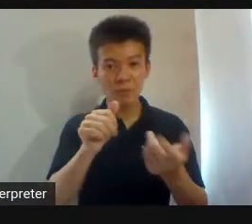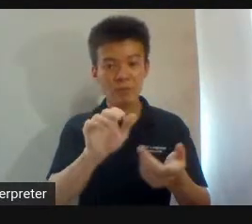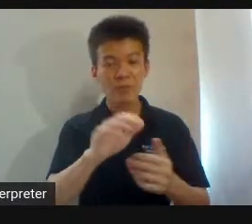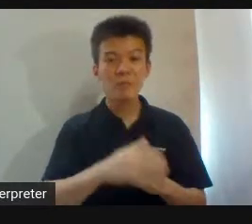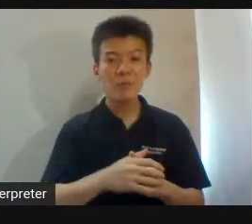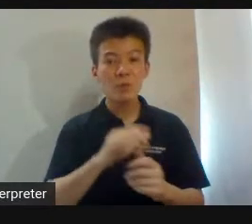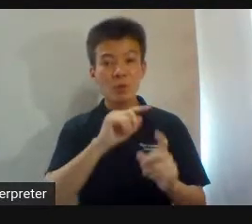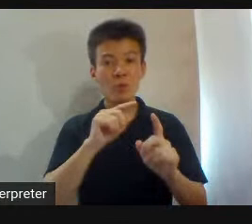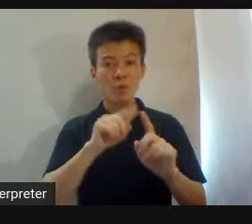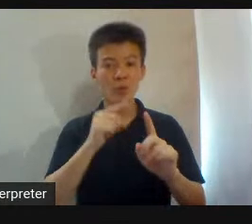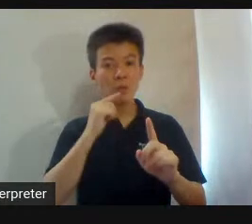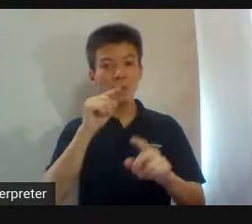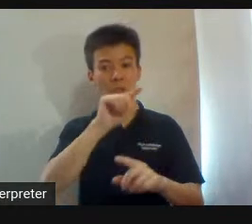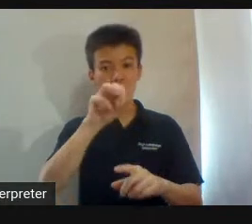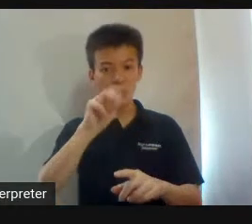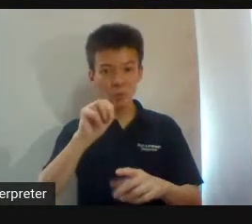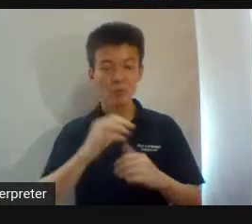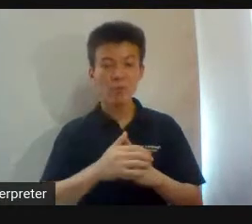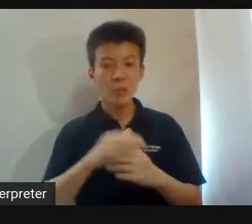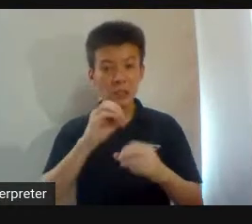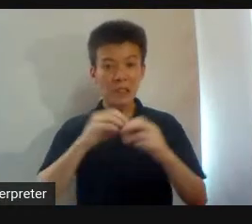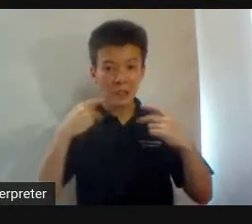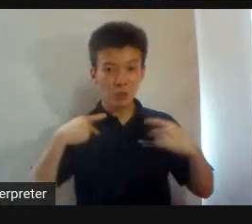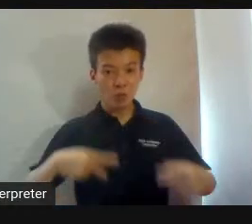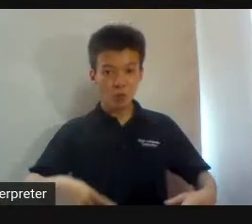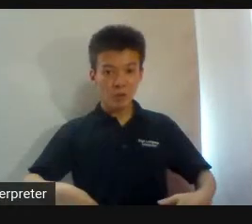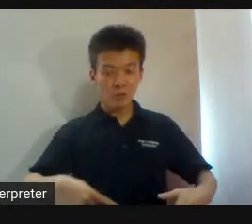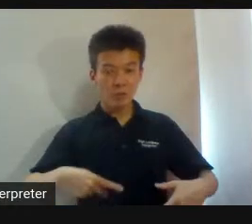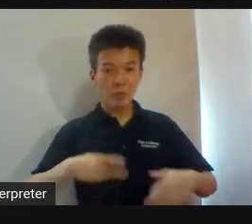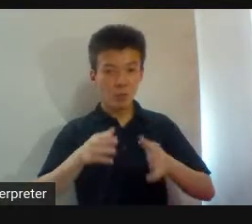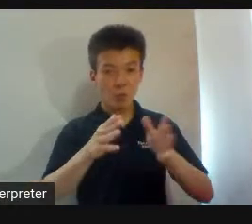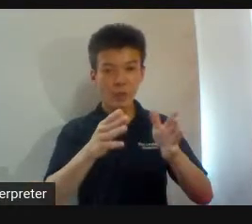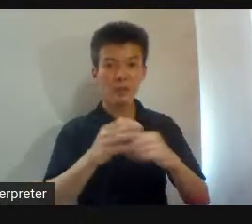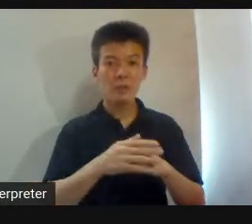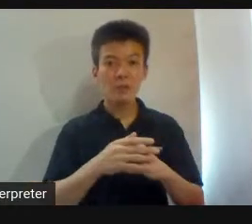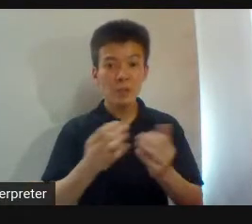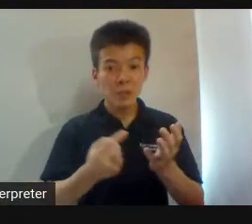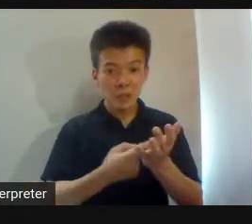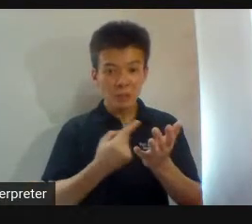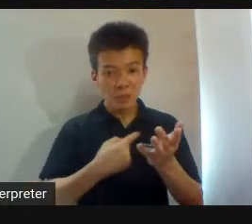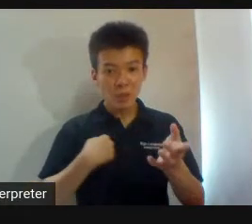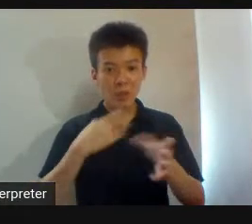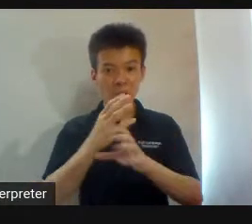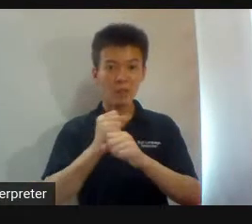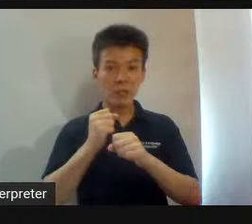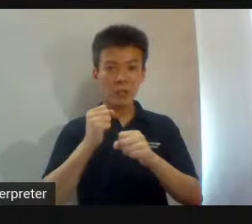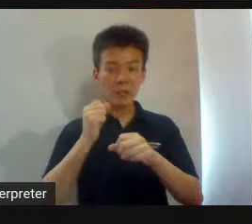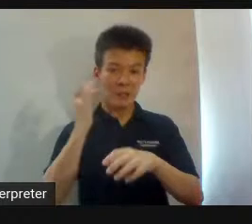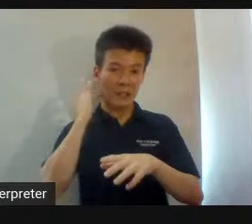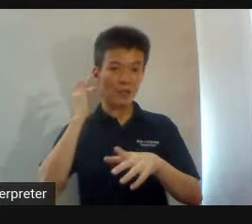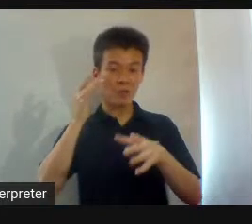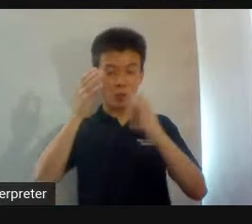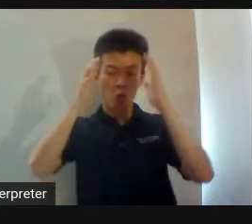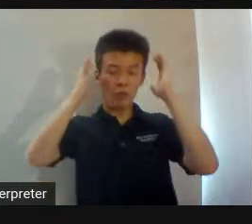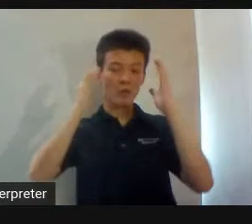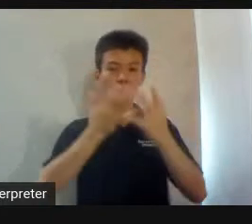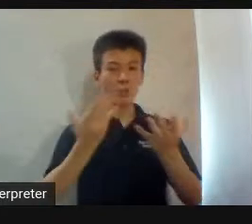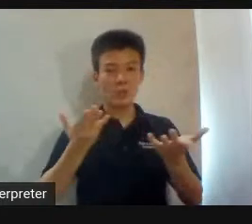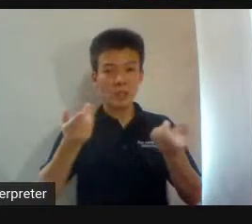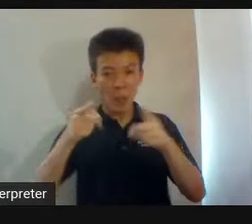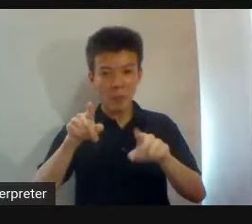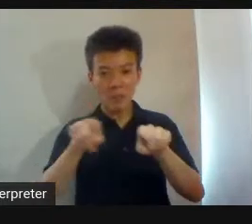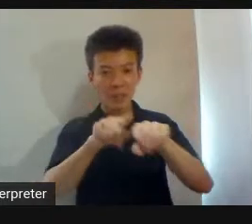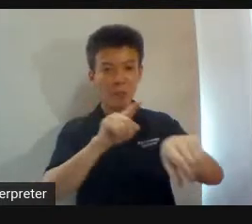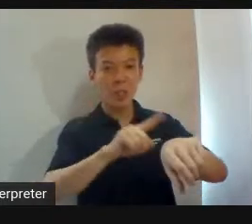But when it comes to Zoom, and in the physical sense, right, I actually sometimes also get a sensory overload just because so many things are happening at the same